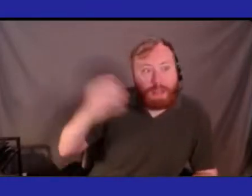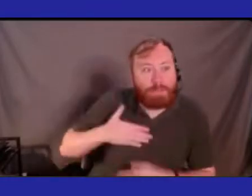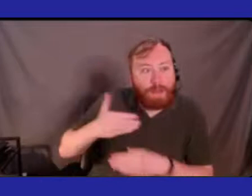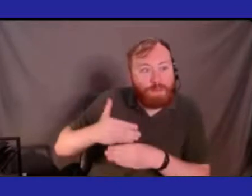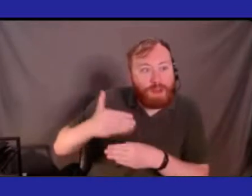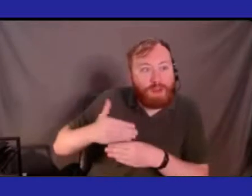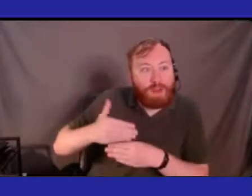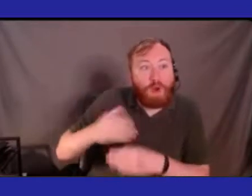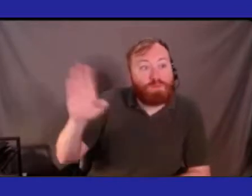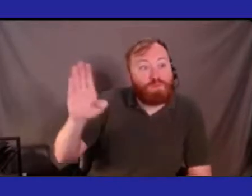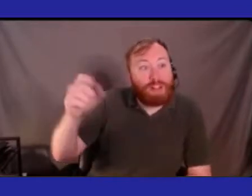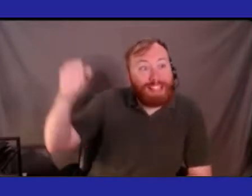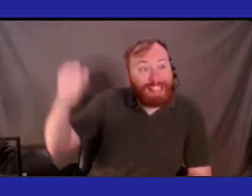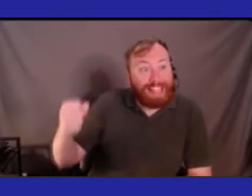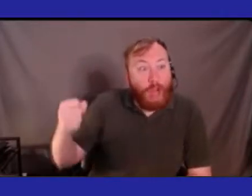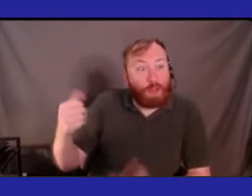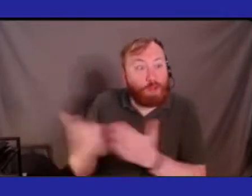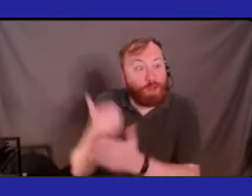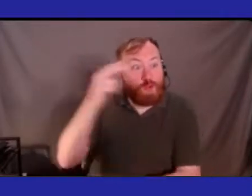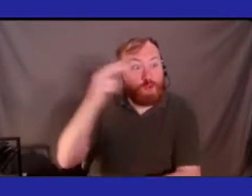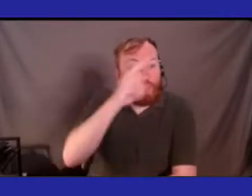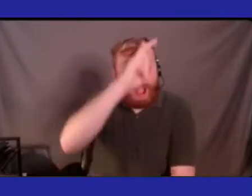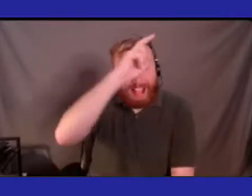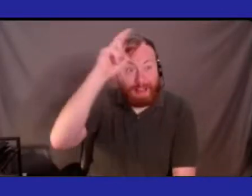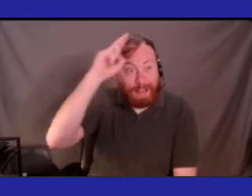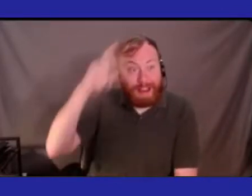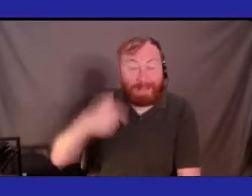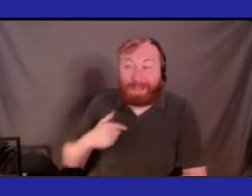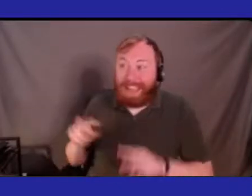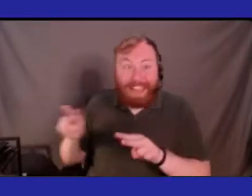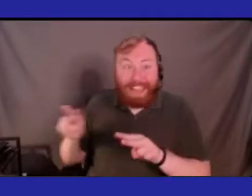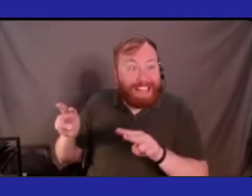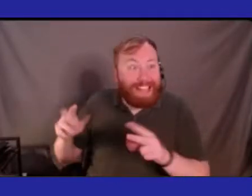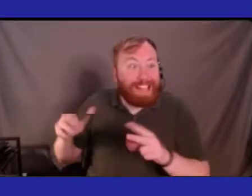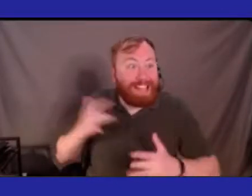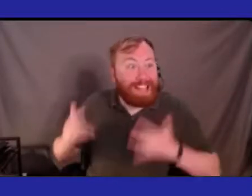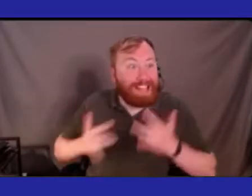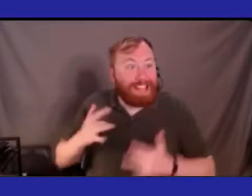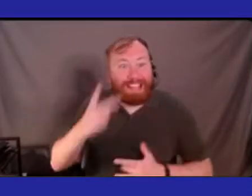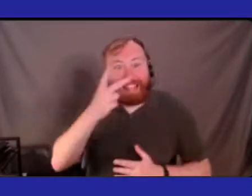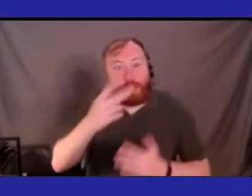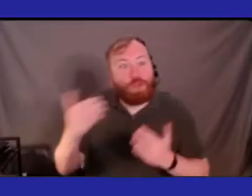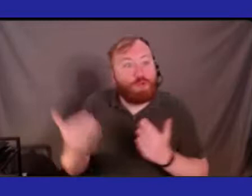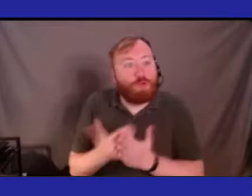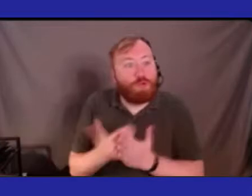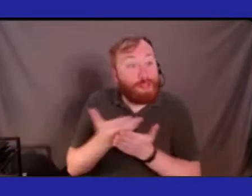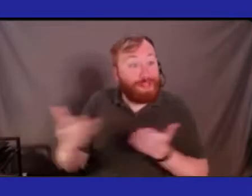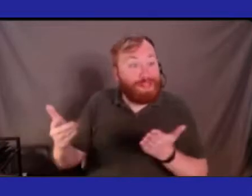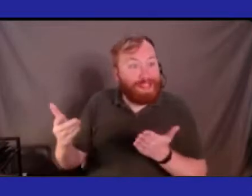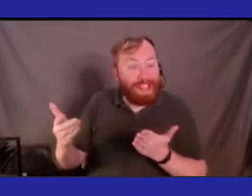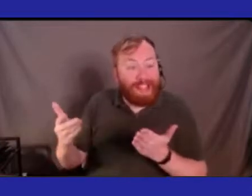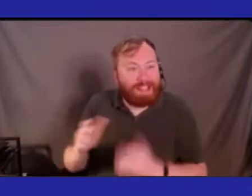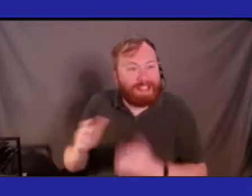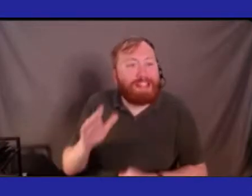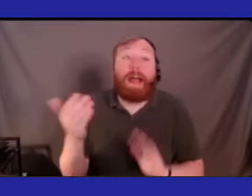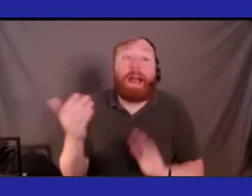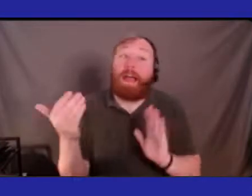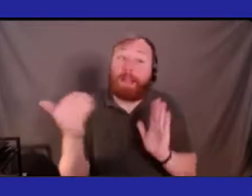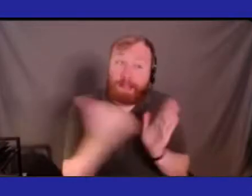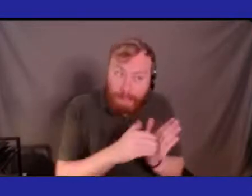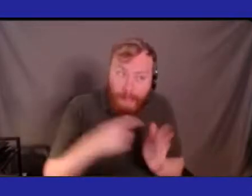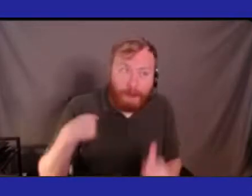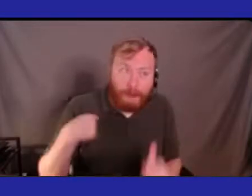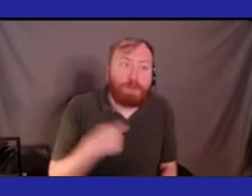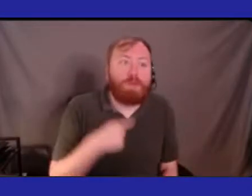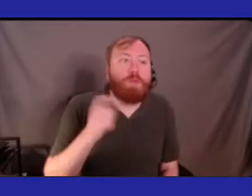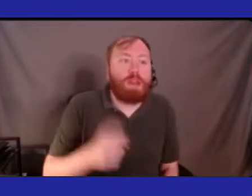am very happy to see that the hospital is being updated with a lot of new things coming in. But again, we do need to